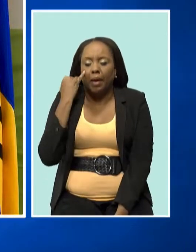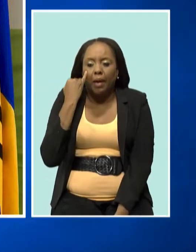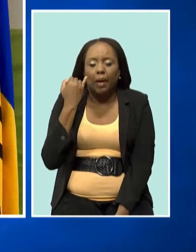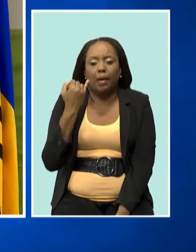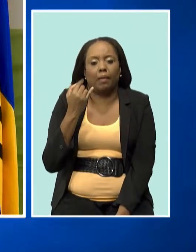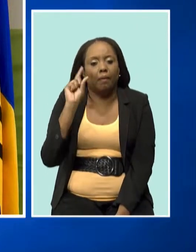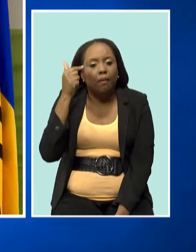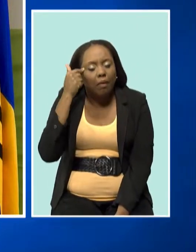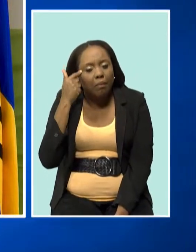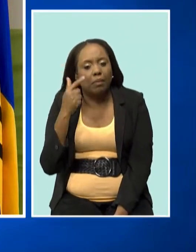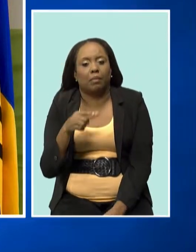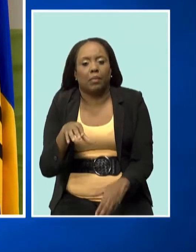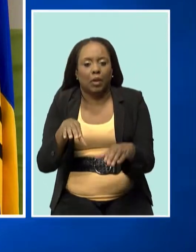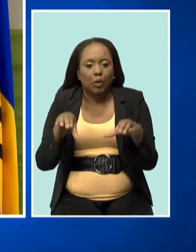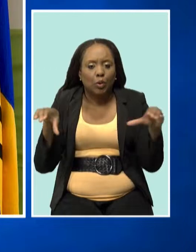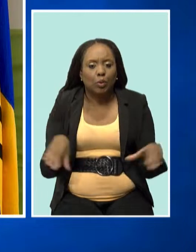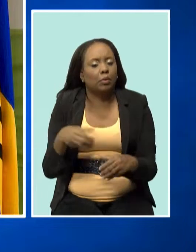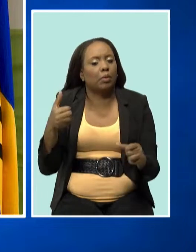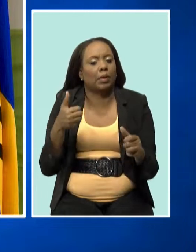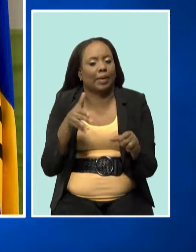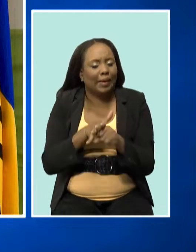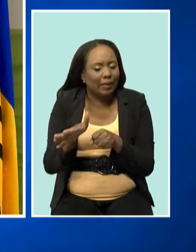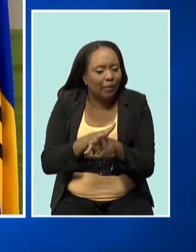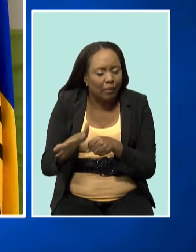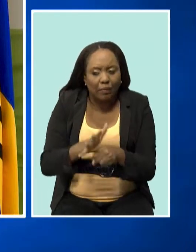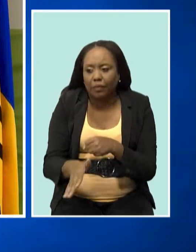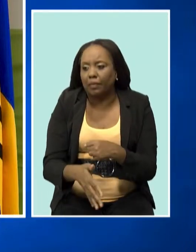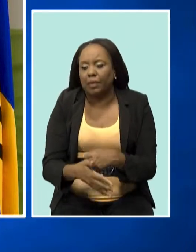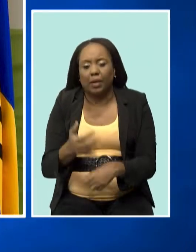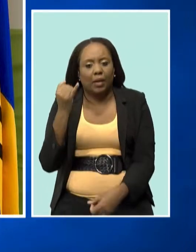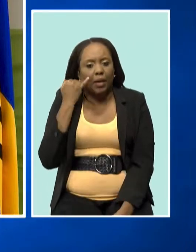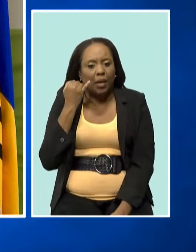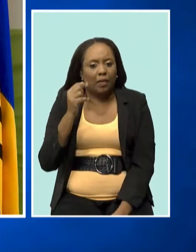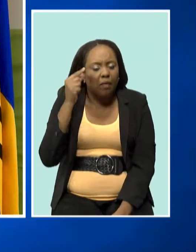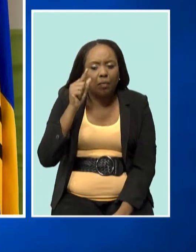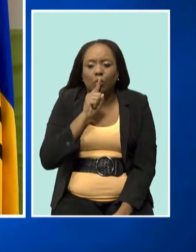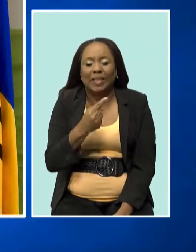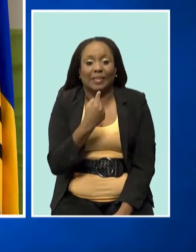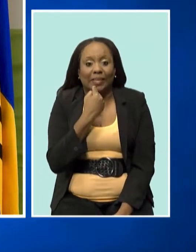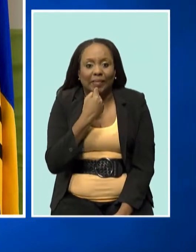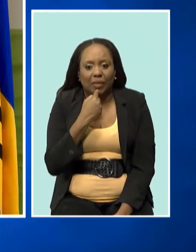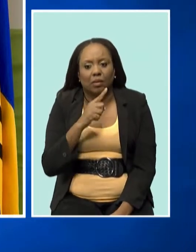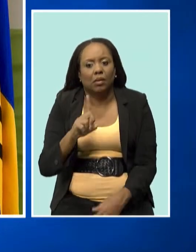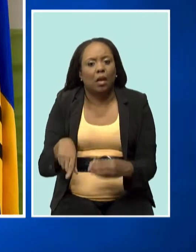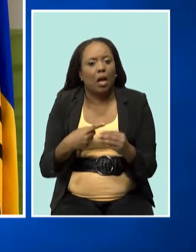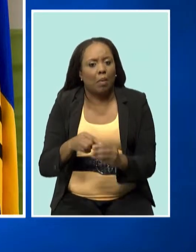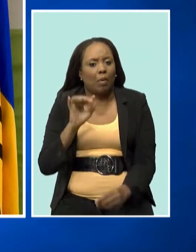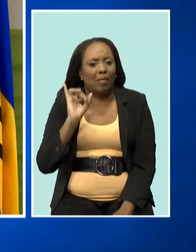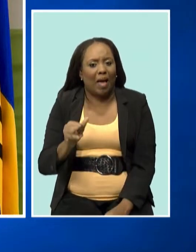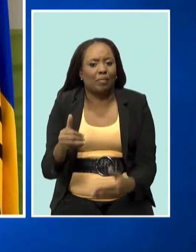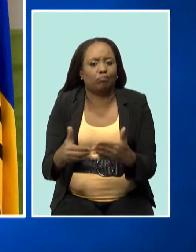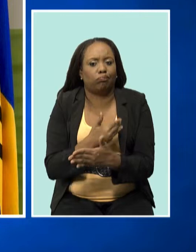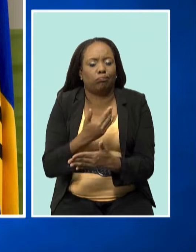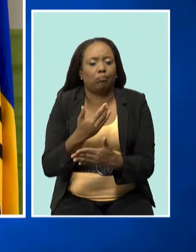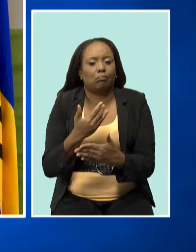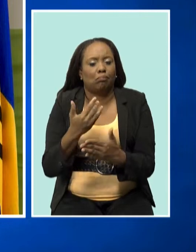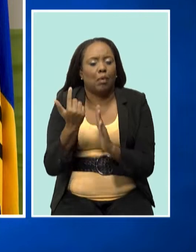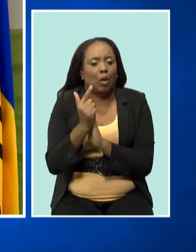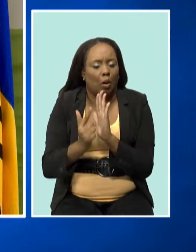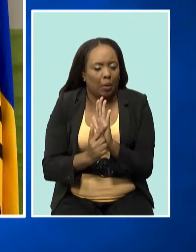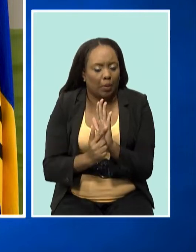corruption. That particular minister was charged with money laundering, not